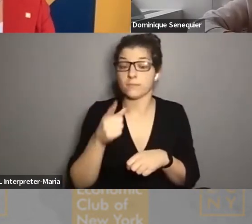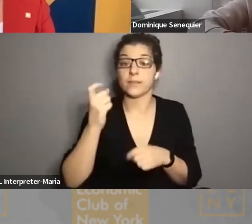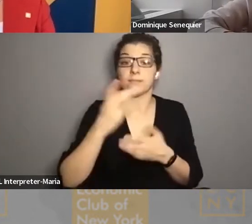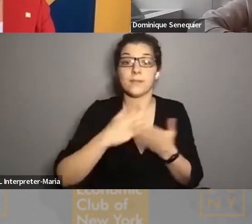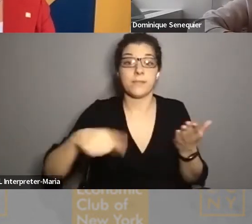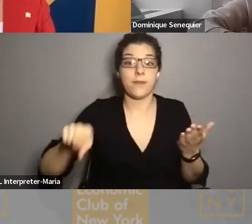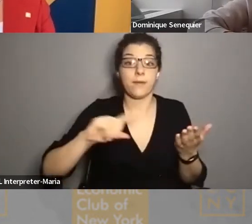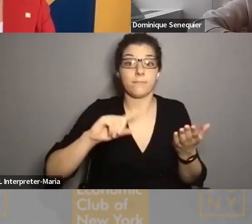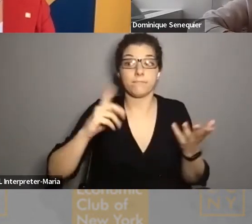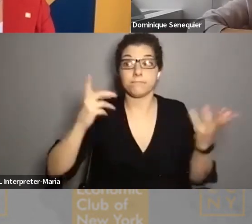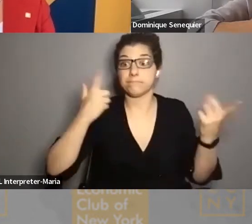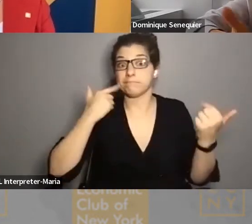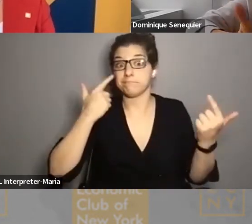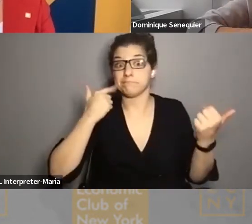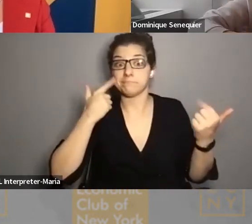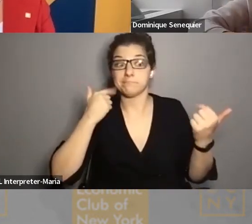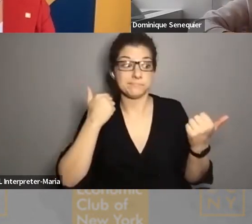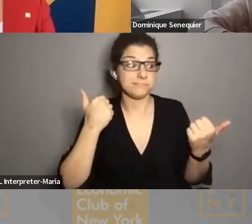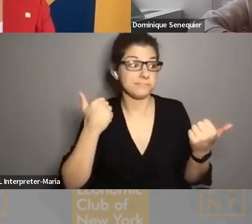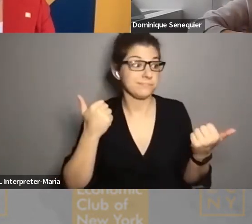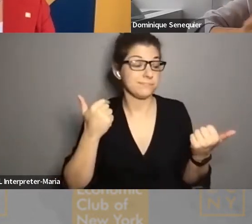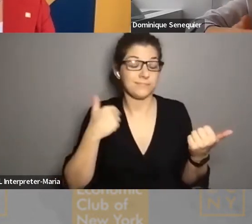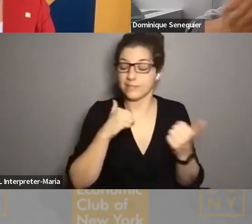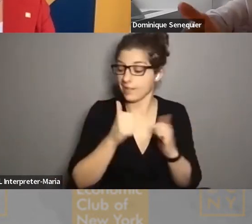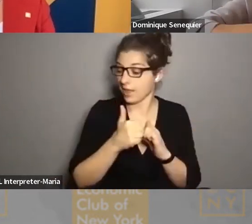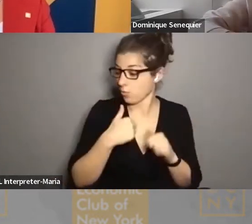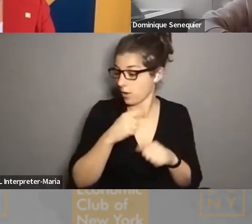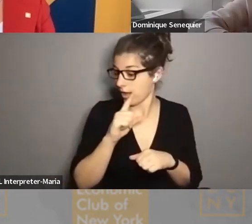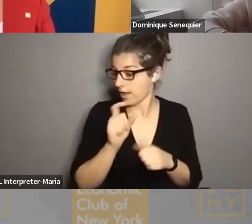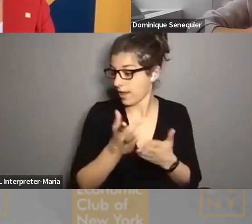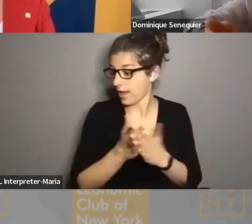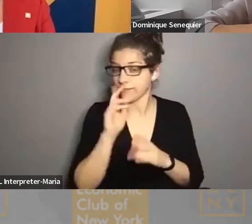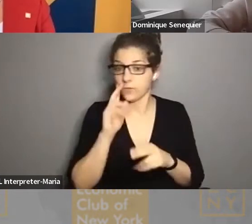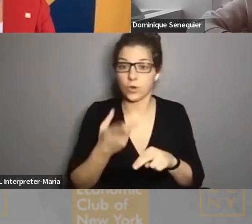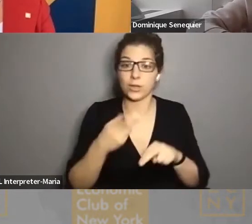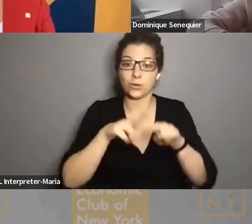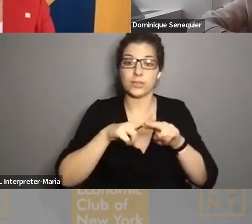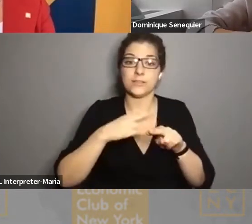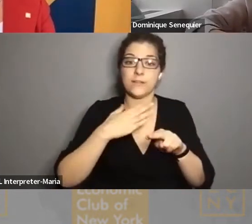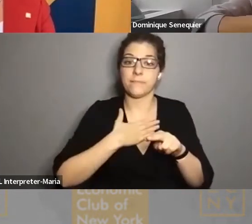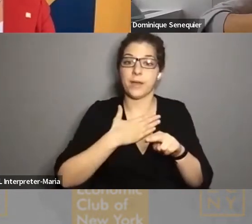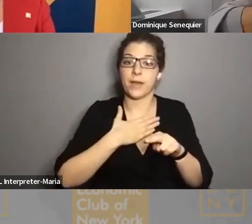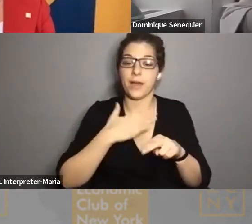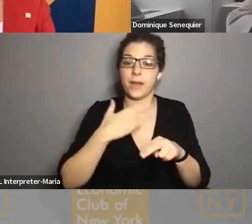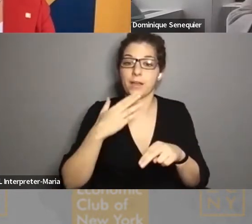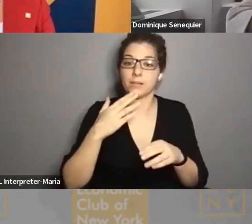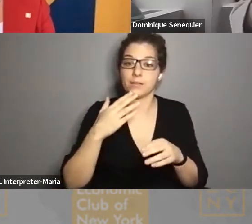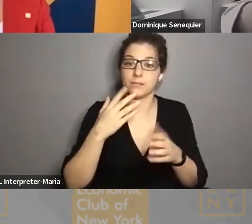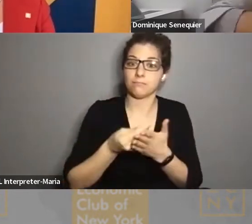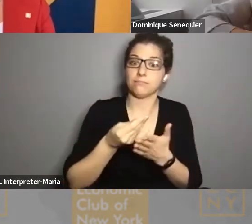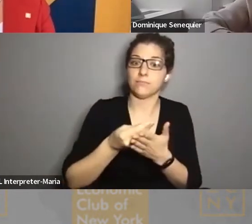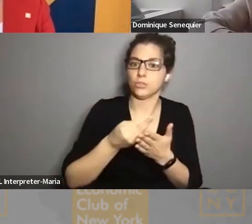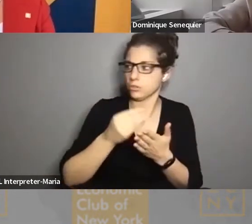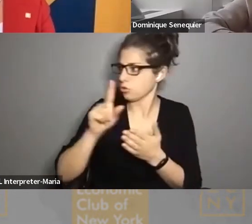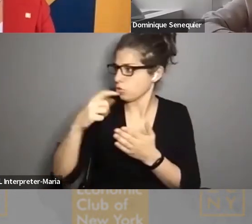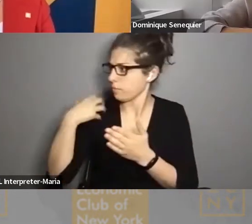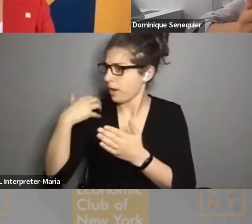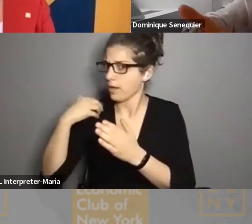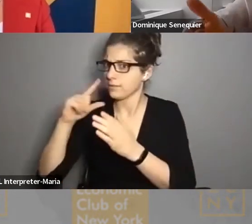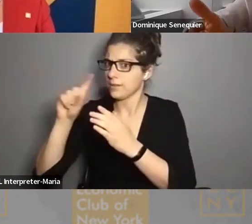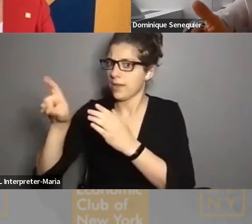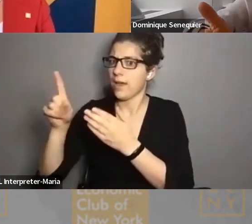them even say, how do I ask for an increase of my remuneration? I say, you go to your boss and you ask.